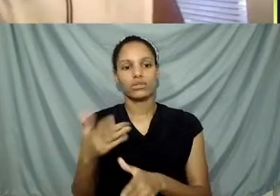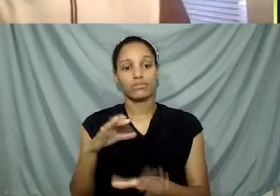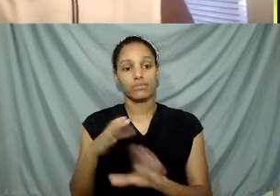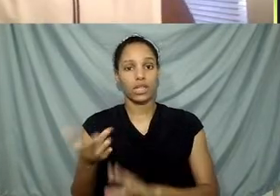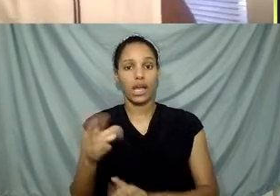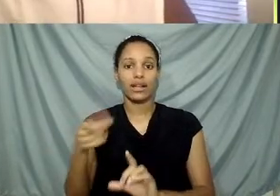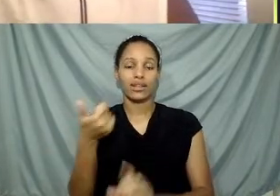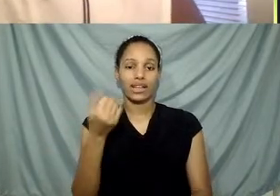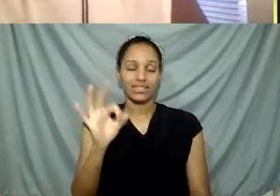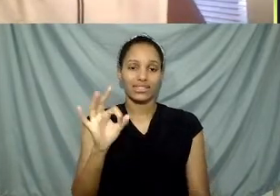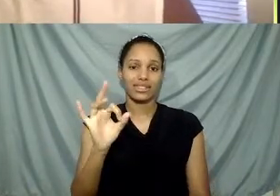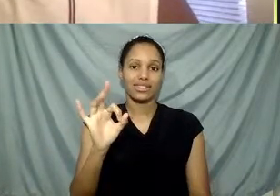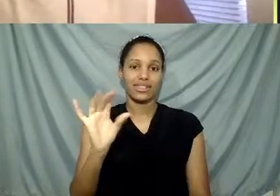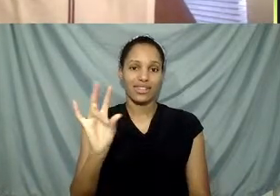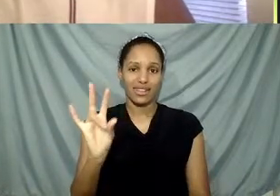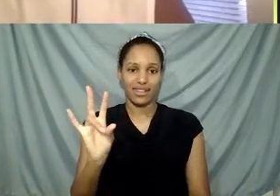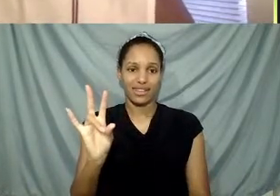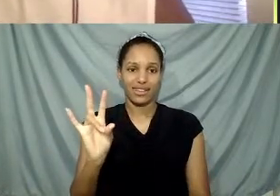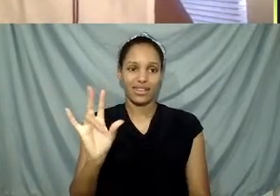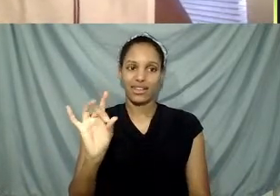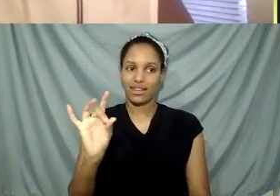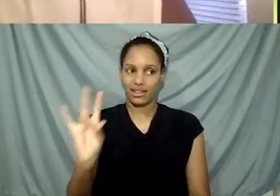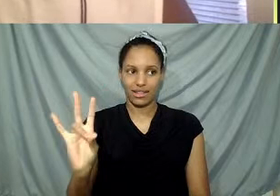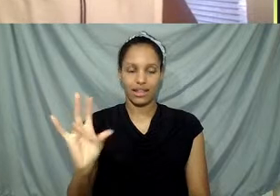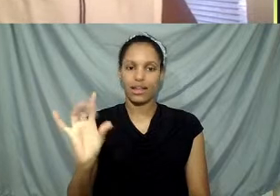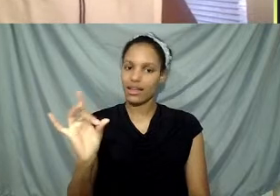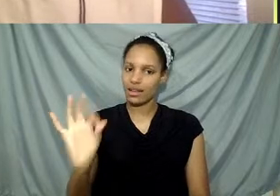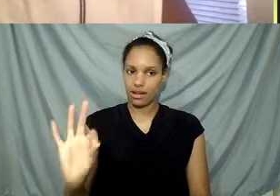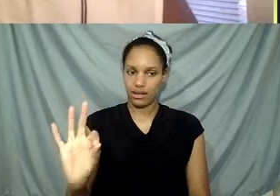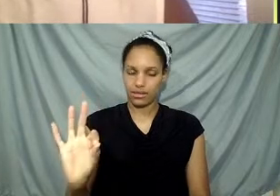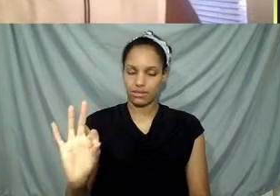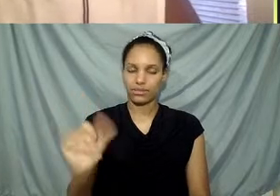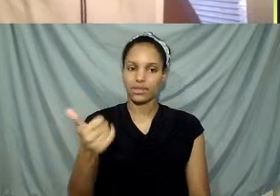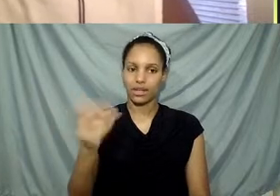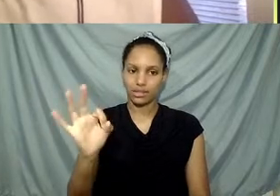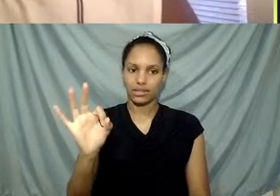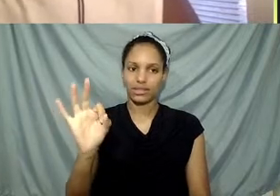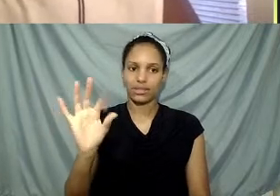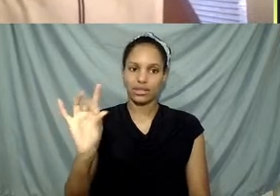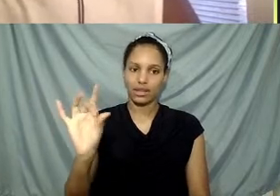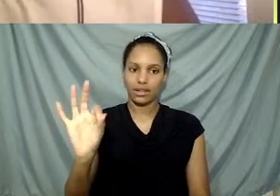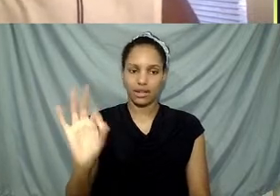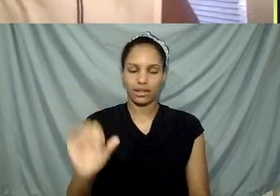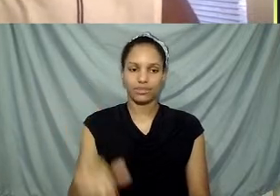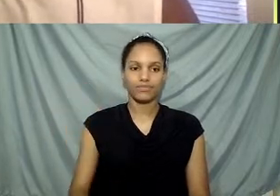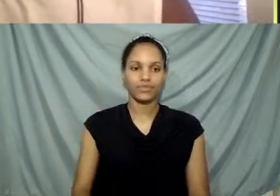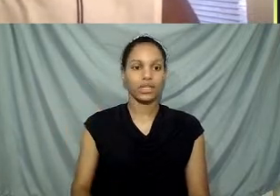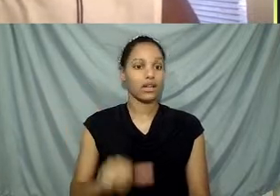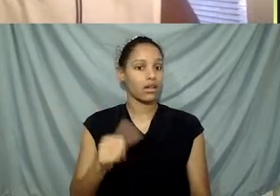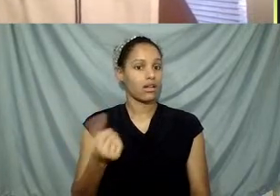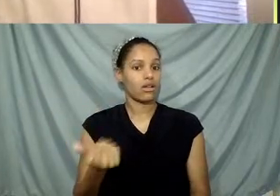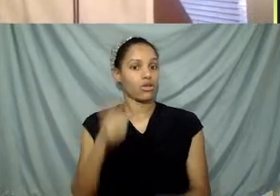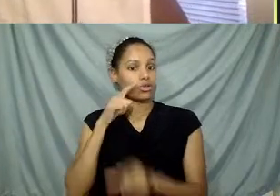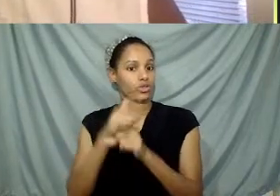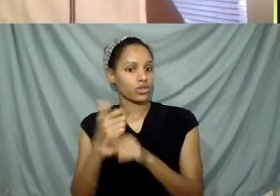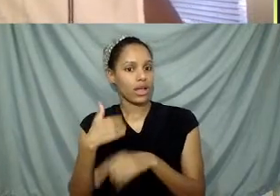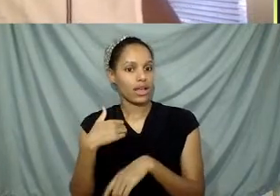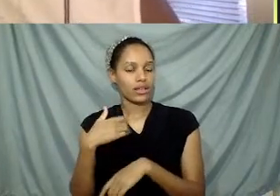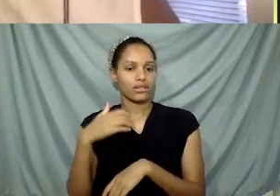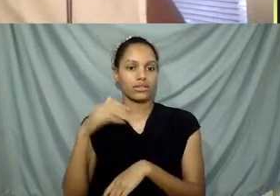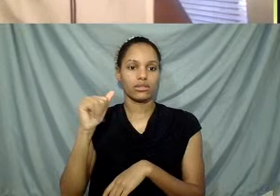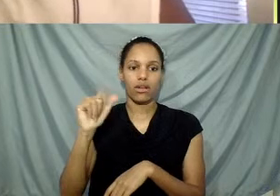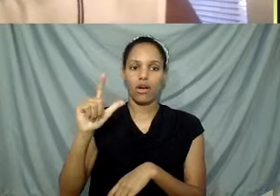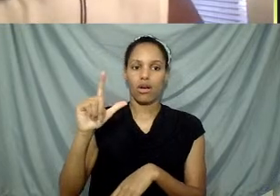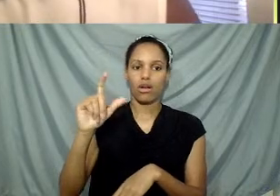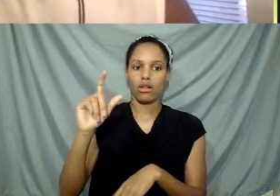1989. And the other is Laverne Jeff, who has Alzheimer's now, Oh, you know? And